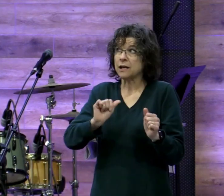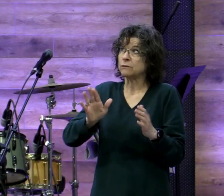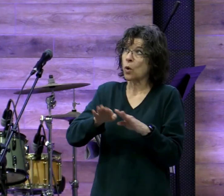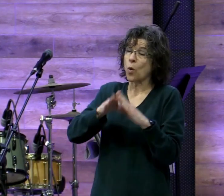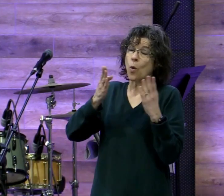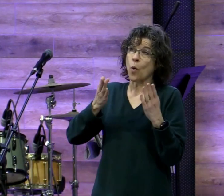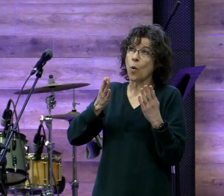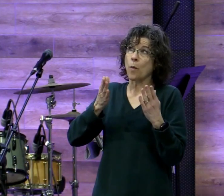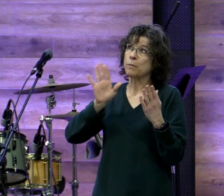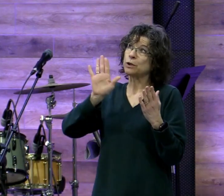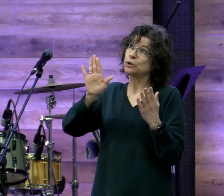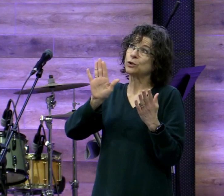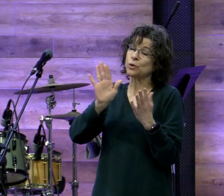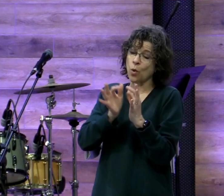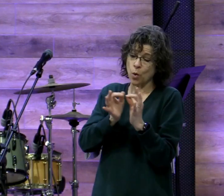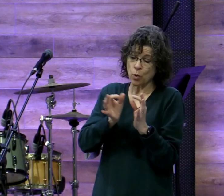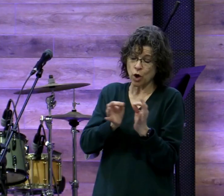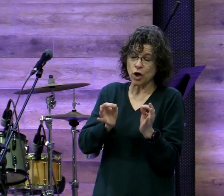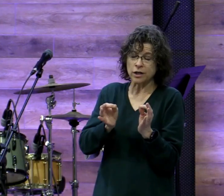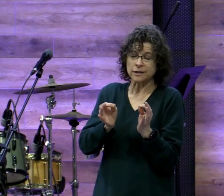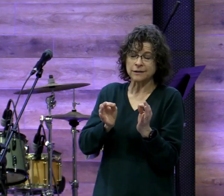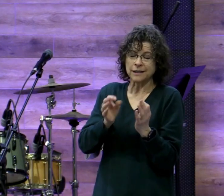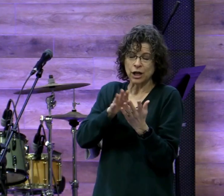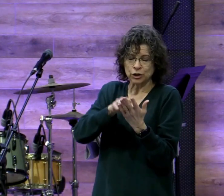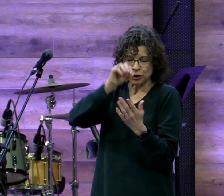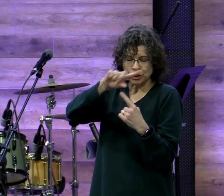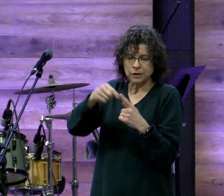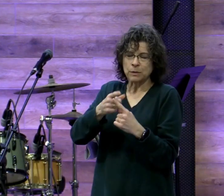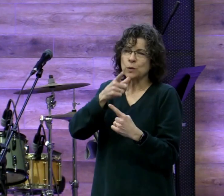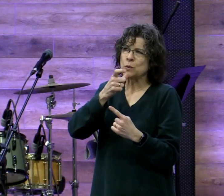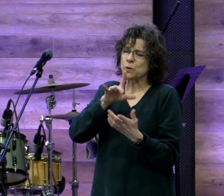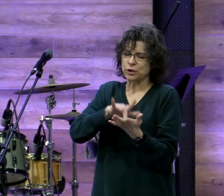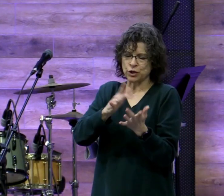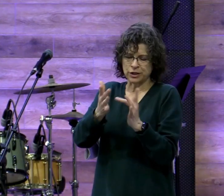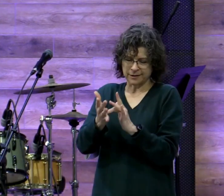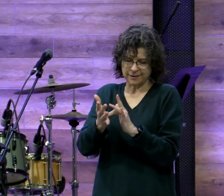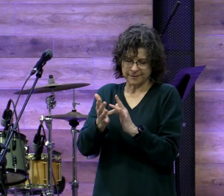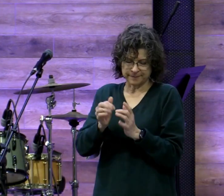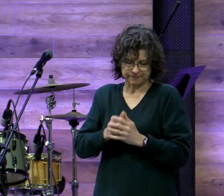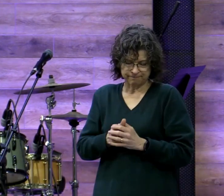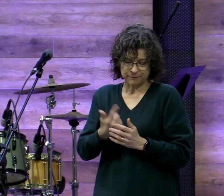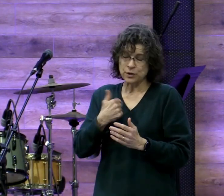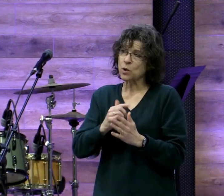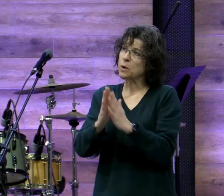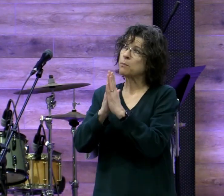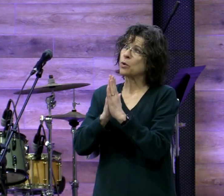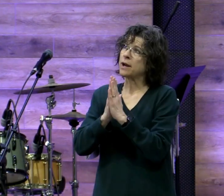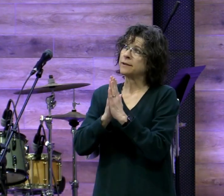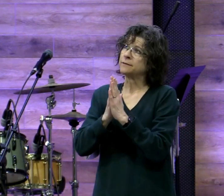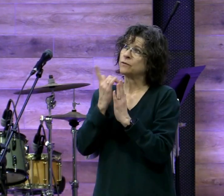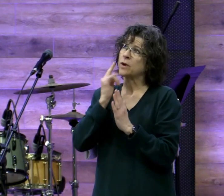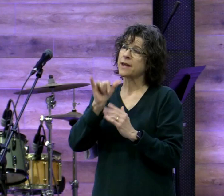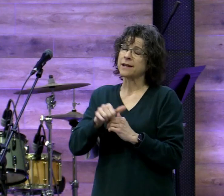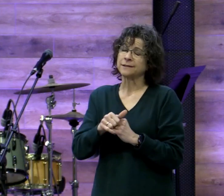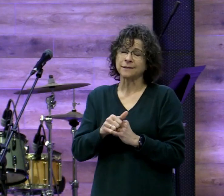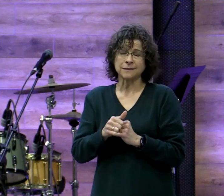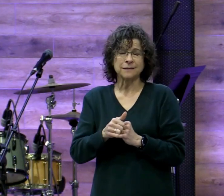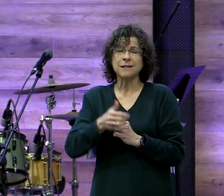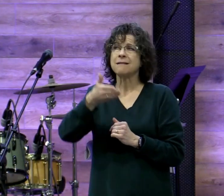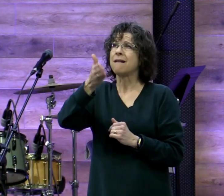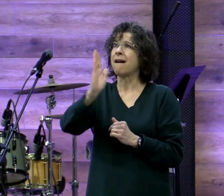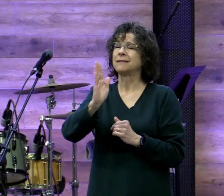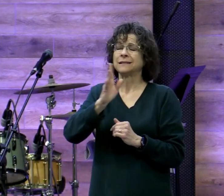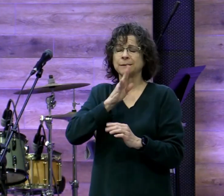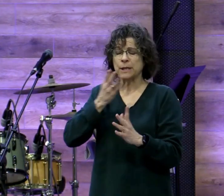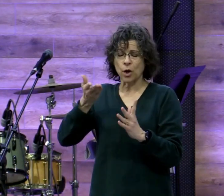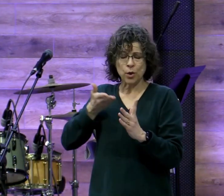up and your spirit would speak to us and reveal more of who Jesus is to us. So I pray that that would happen. God, would you speak through me or in spite